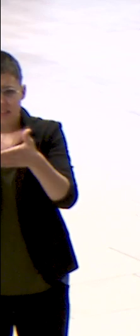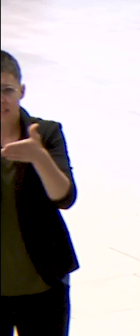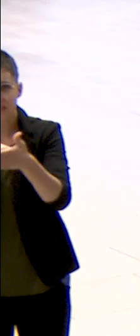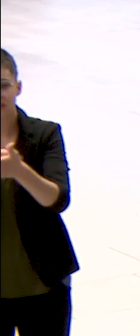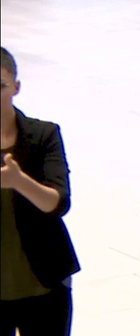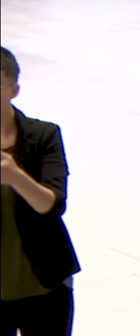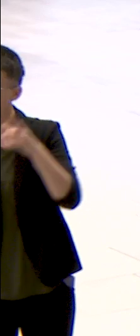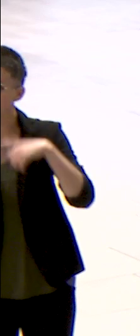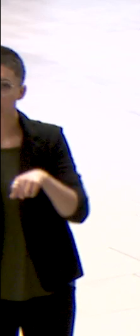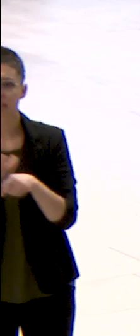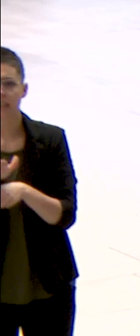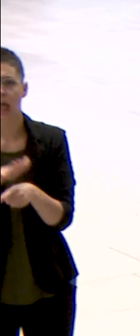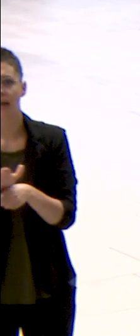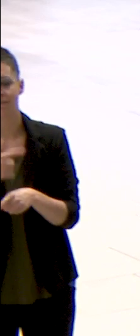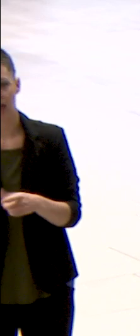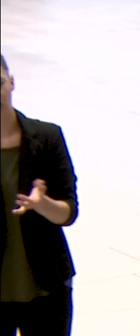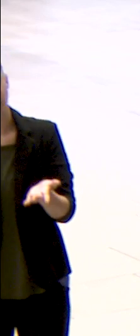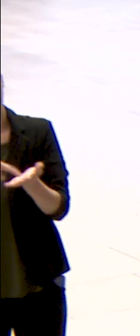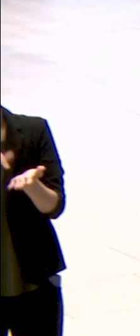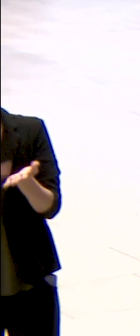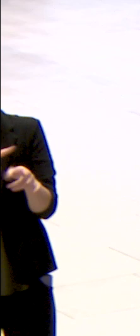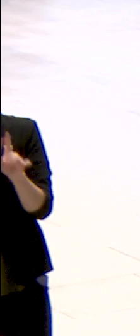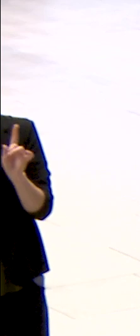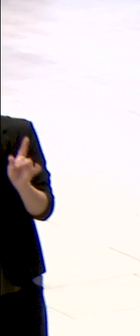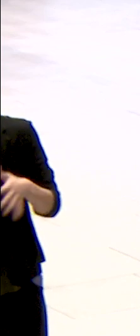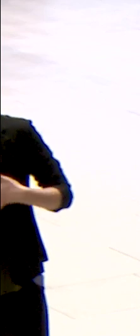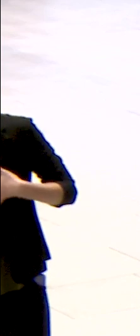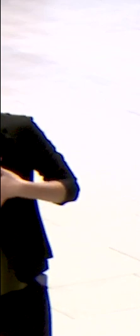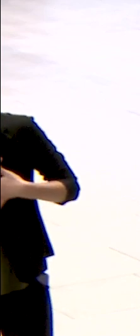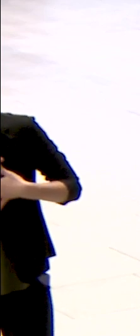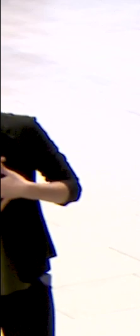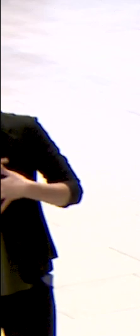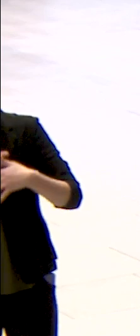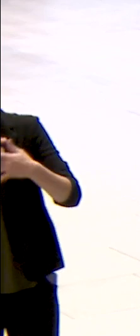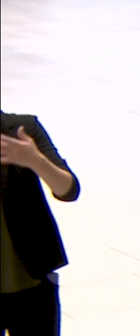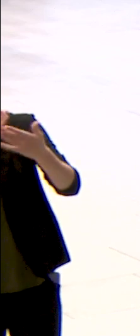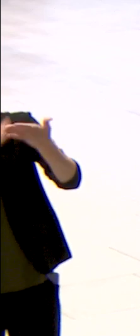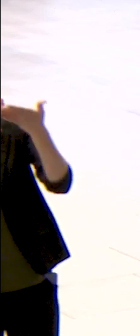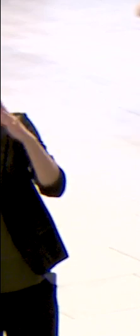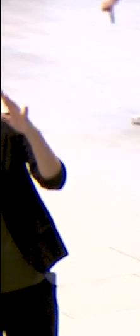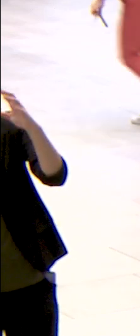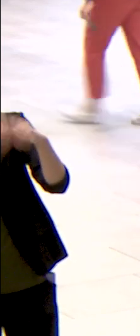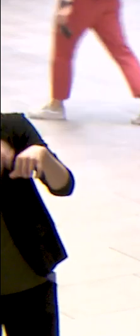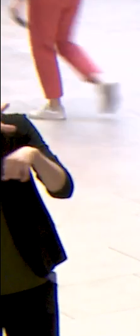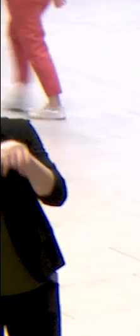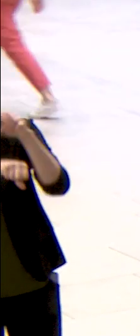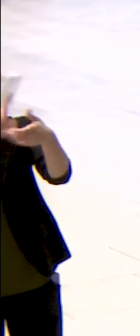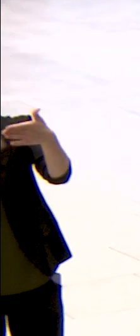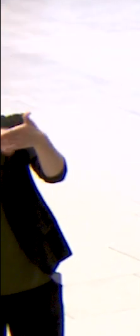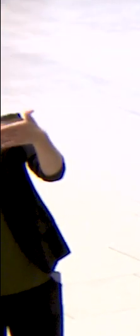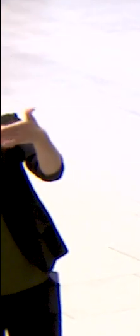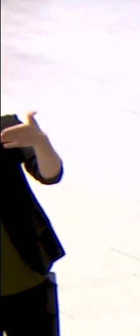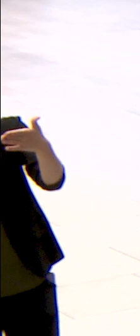And I can recognize that, but I also, like, it pains me when we sort of tear down our own community, because, like, one film is not supposed